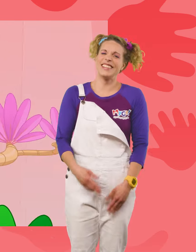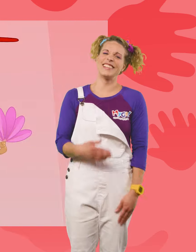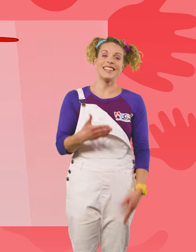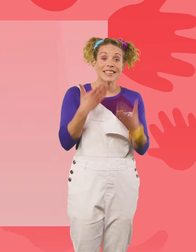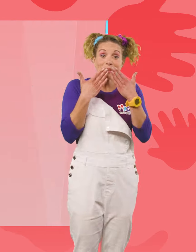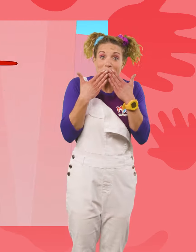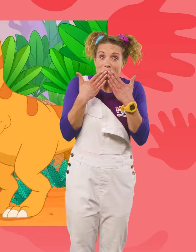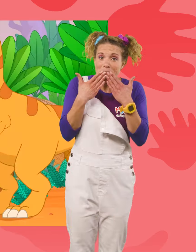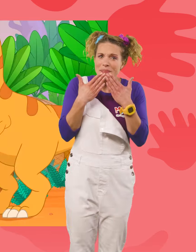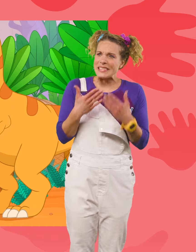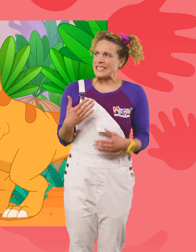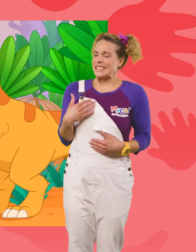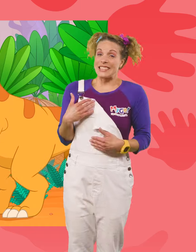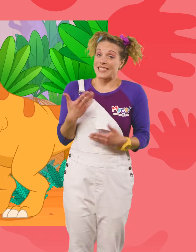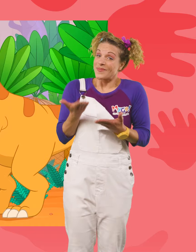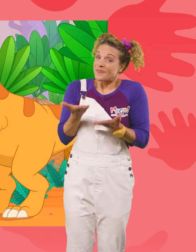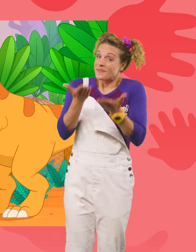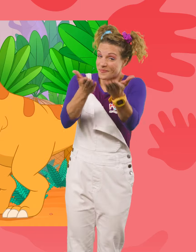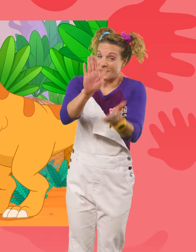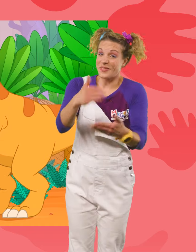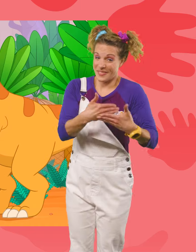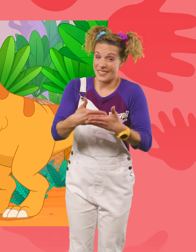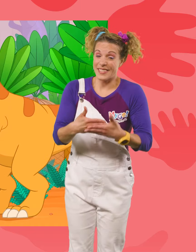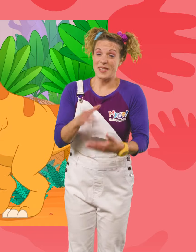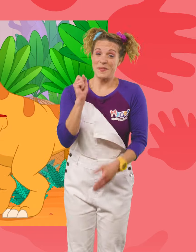Oops. Here's your own baby back.